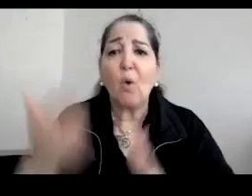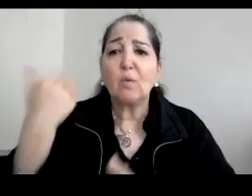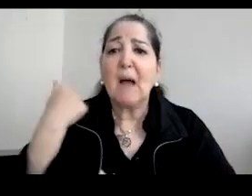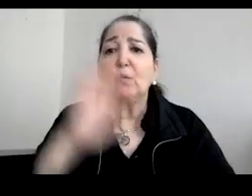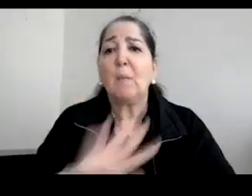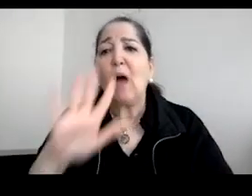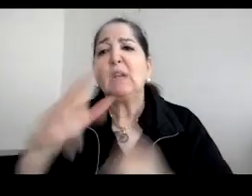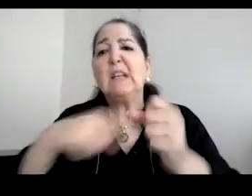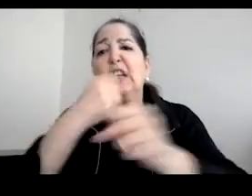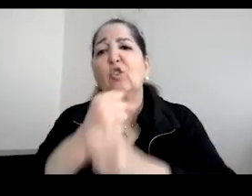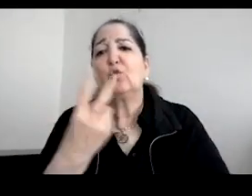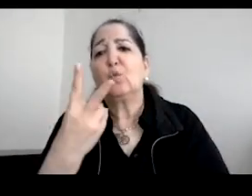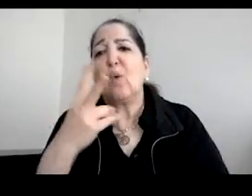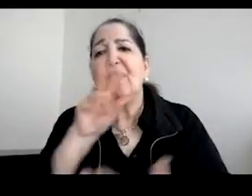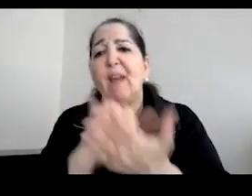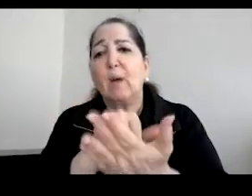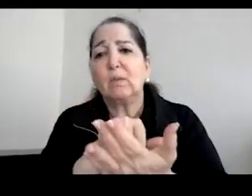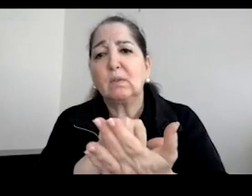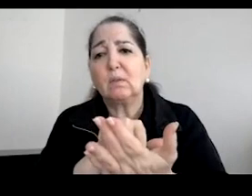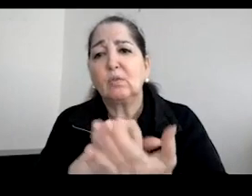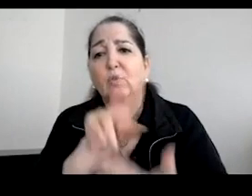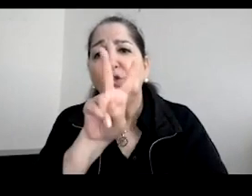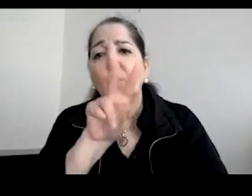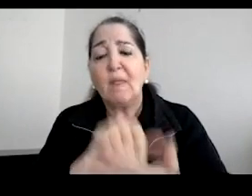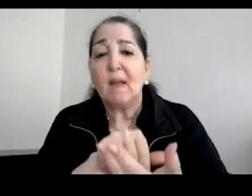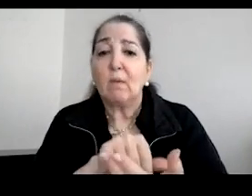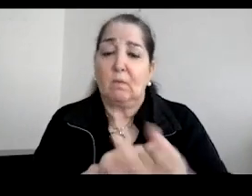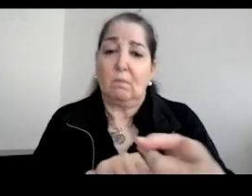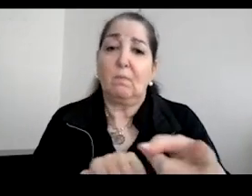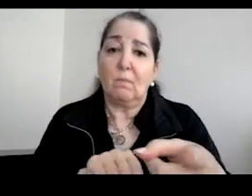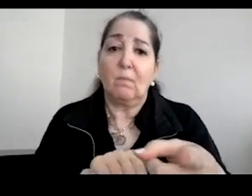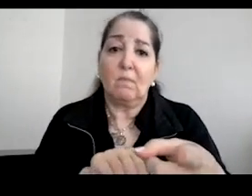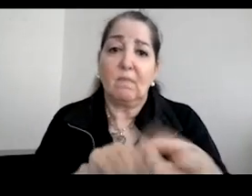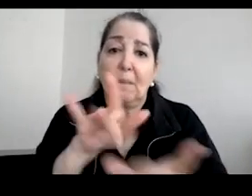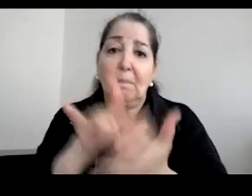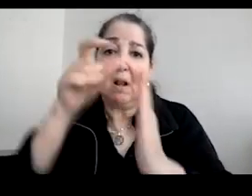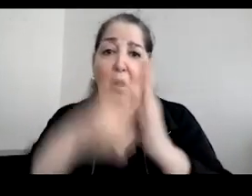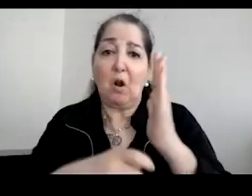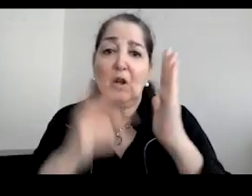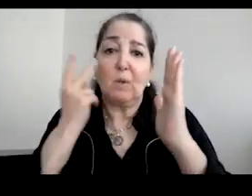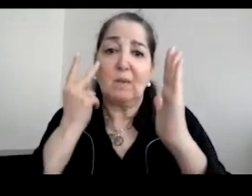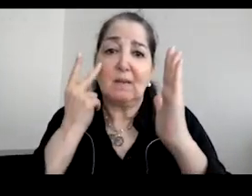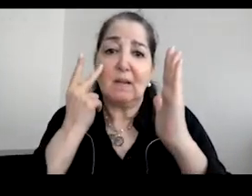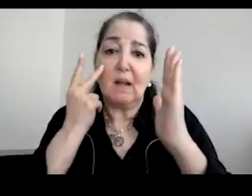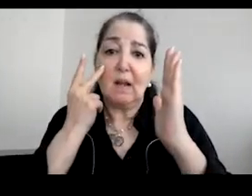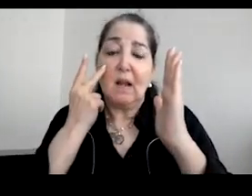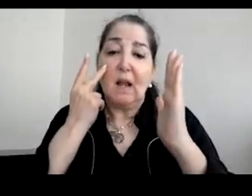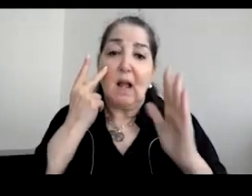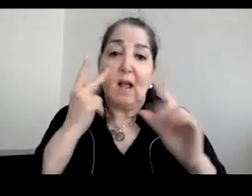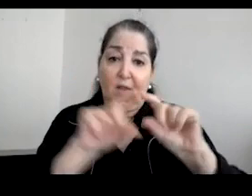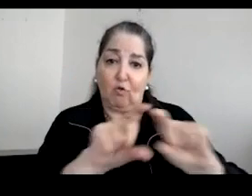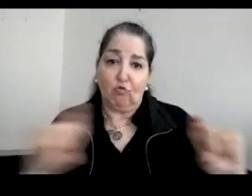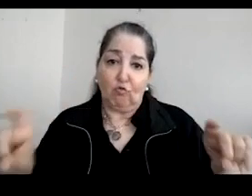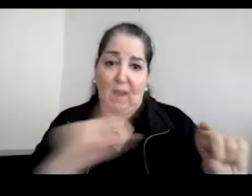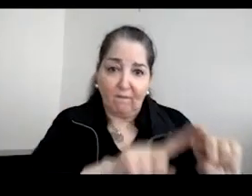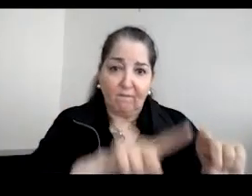2000. Here in the middle, you see the blip in uninsurance claims that happened over the course